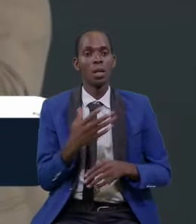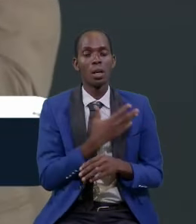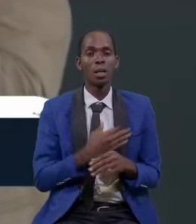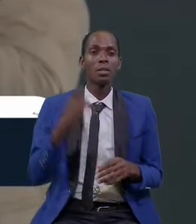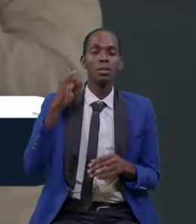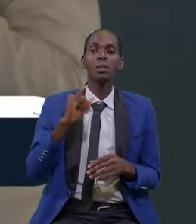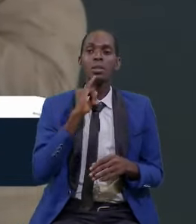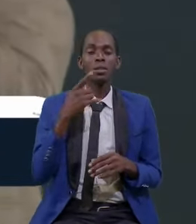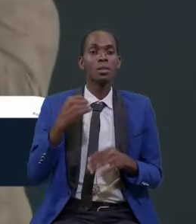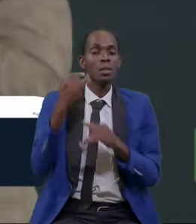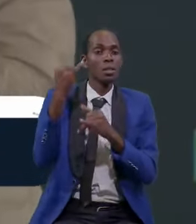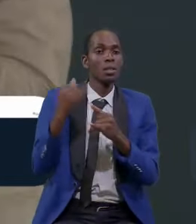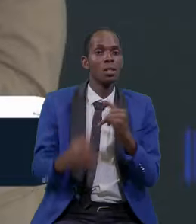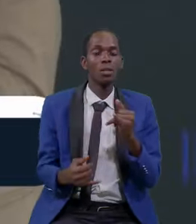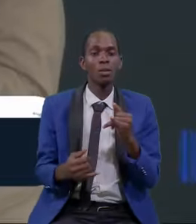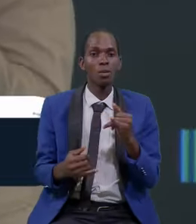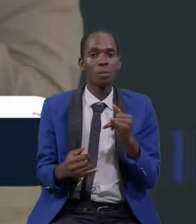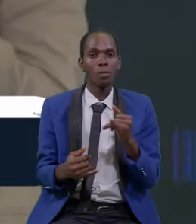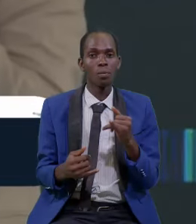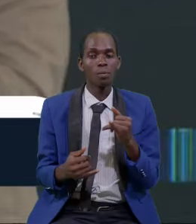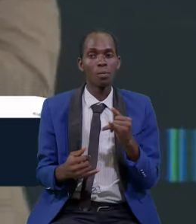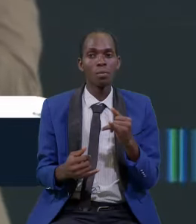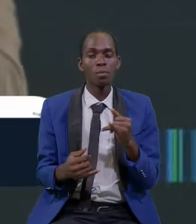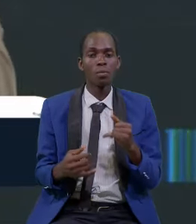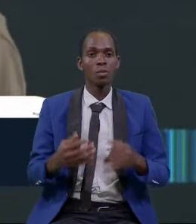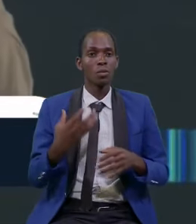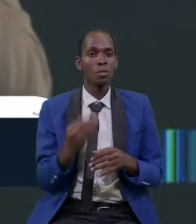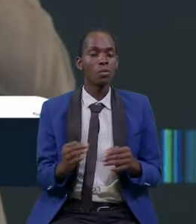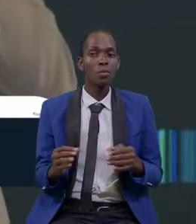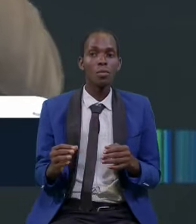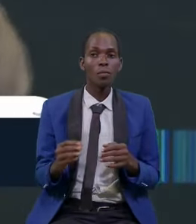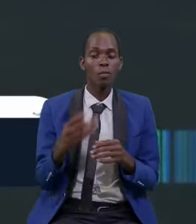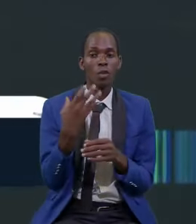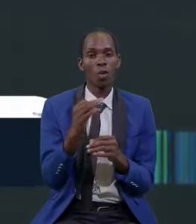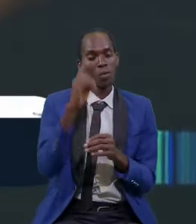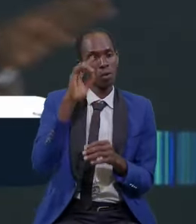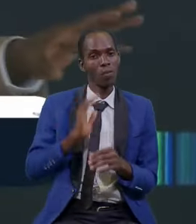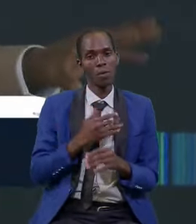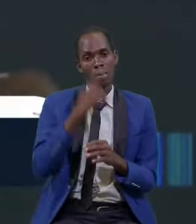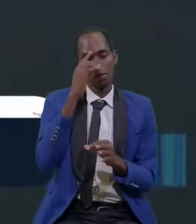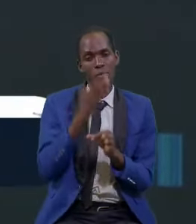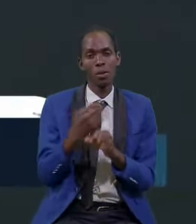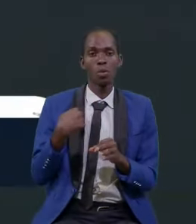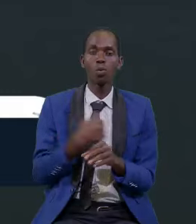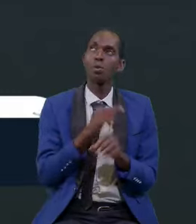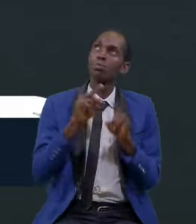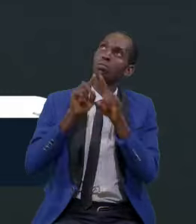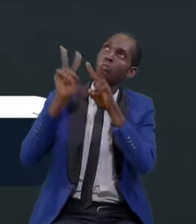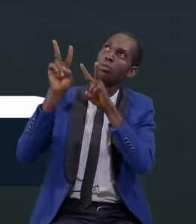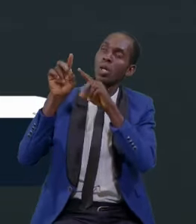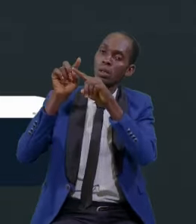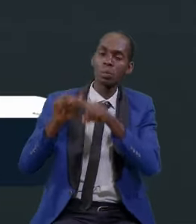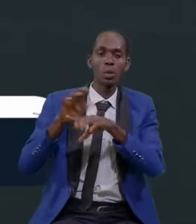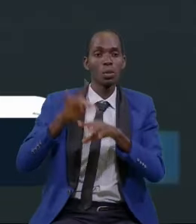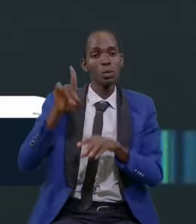and the culmination of all our faith, and we're looking up to him. You need salvation, you look unto Jesus.